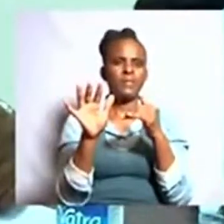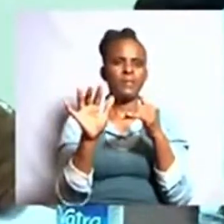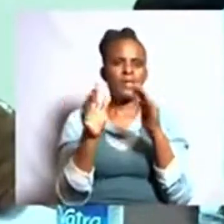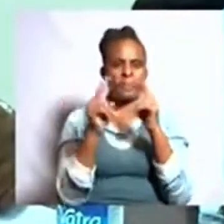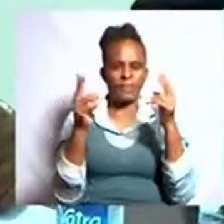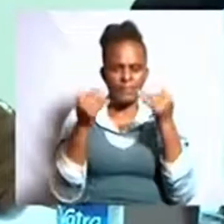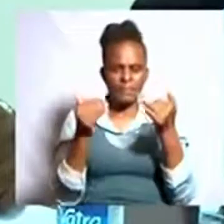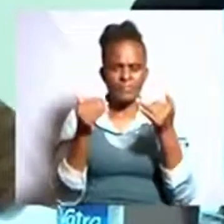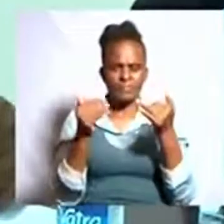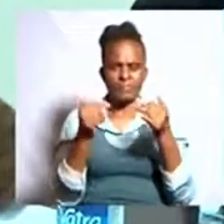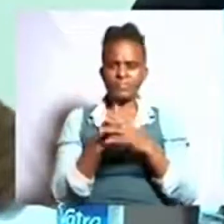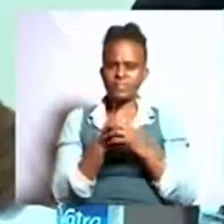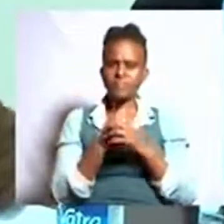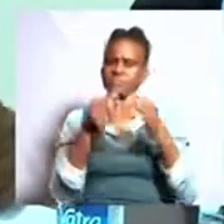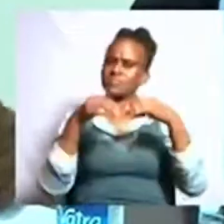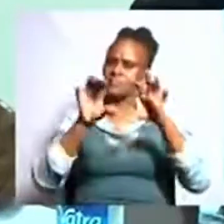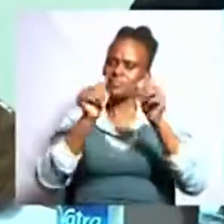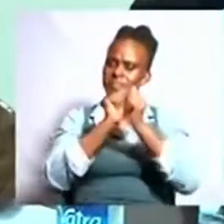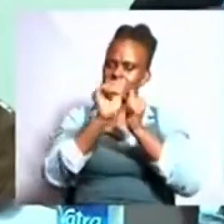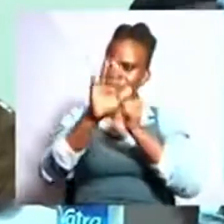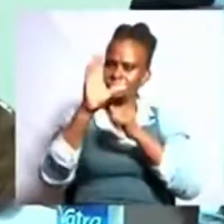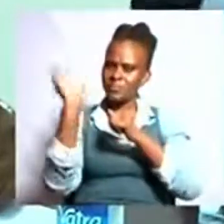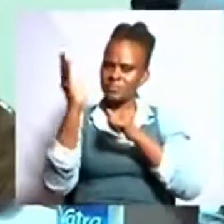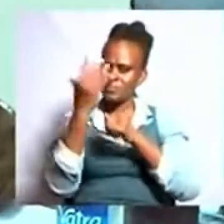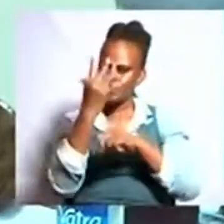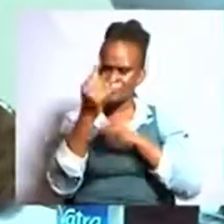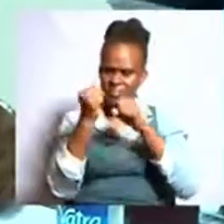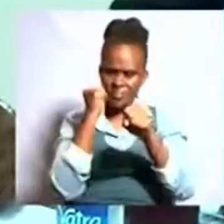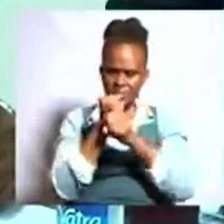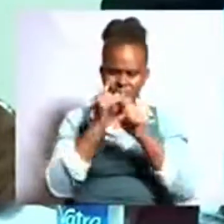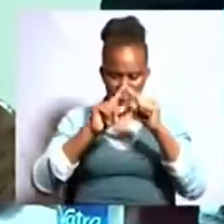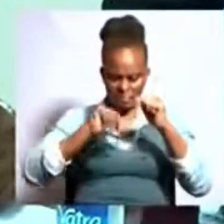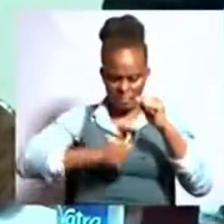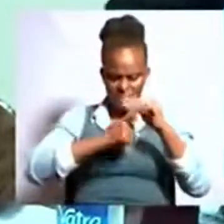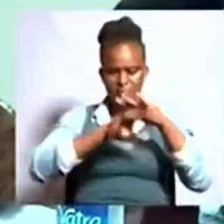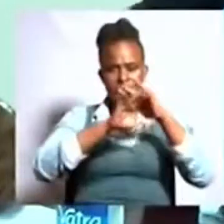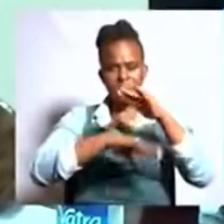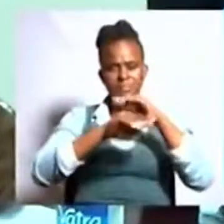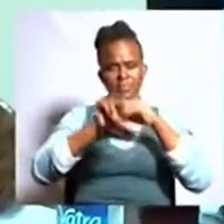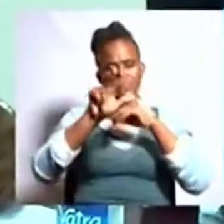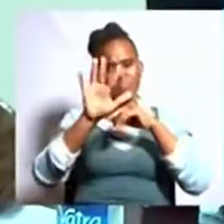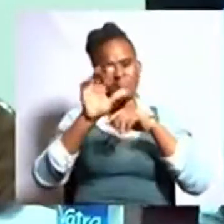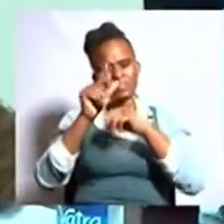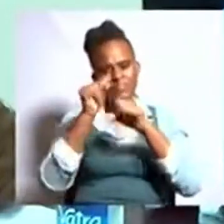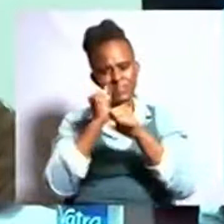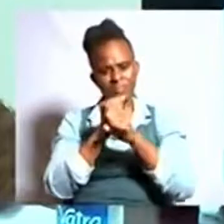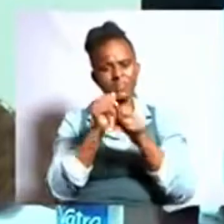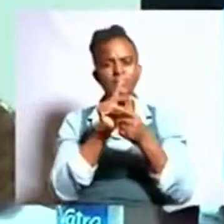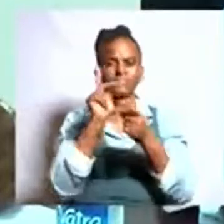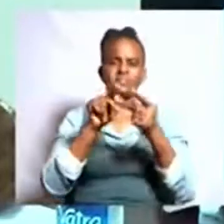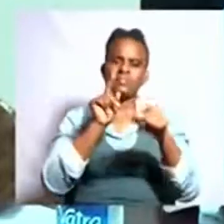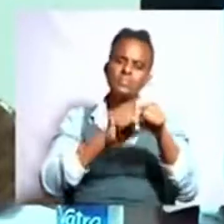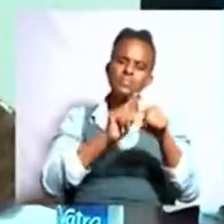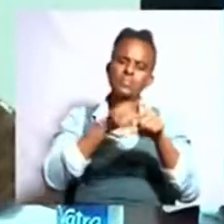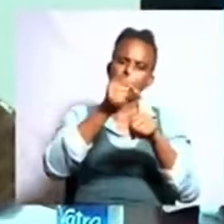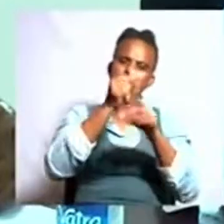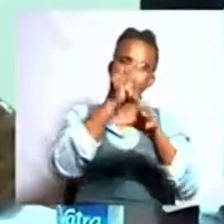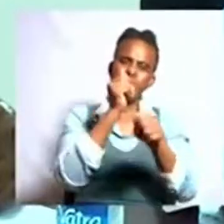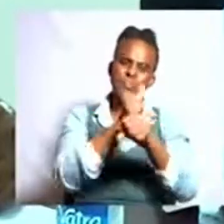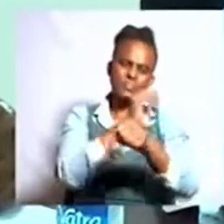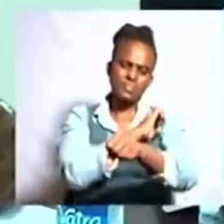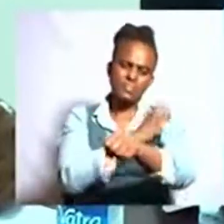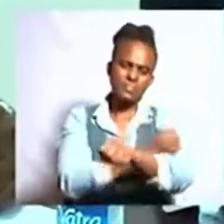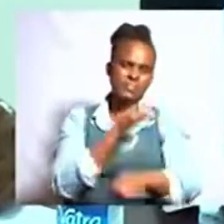So, continue the statement. 5 years, but were below 35 years at the time they received empowered